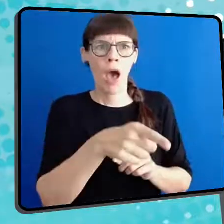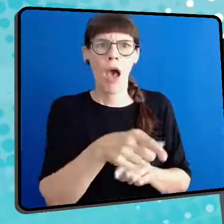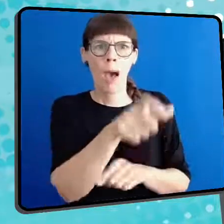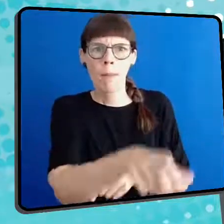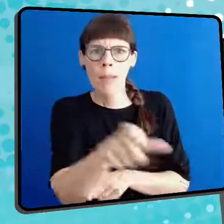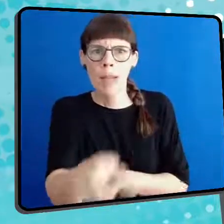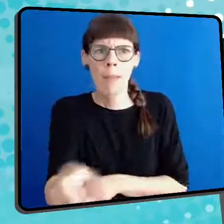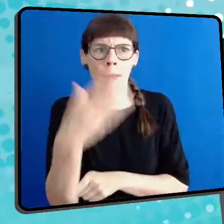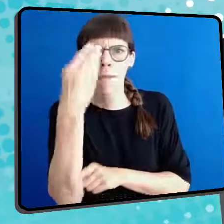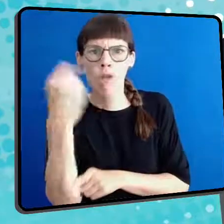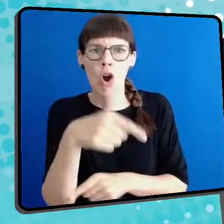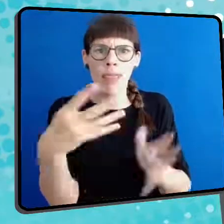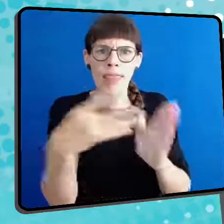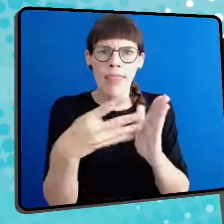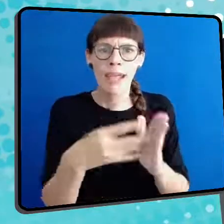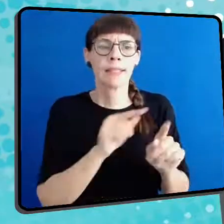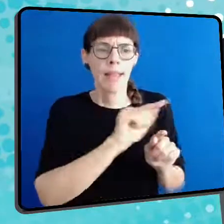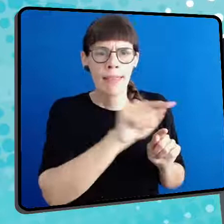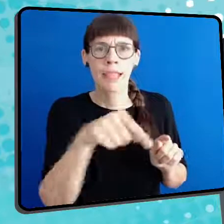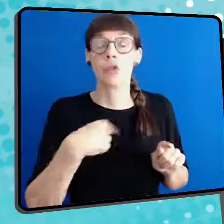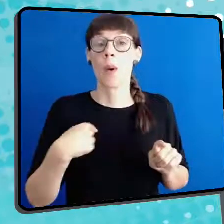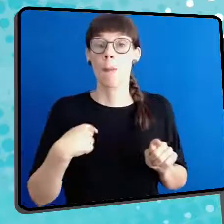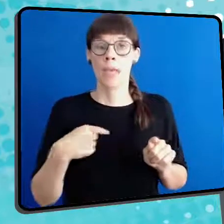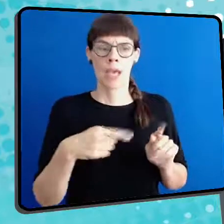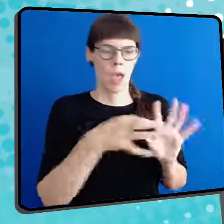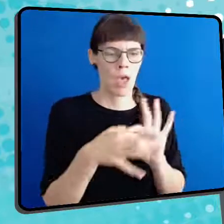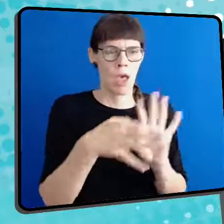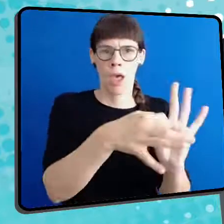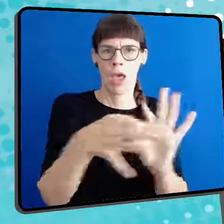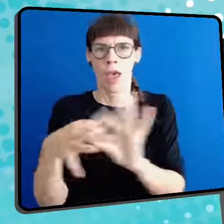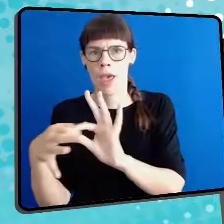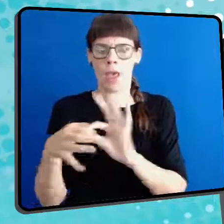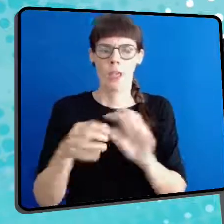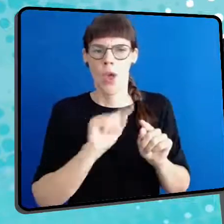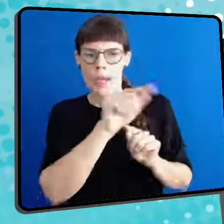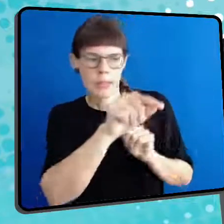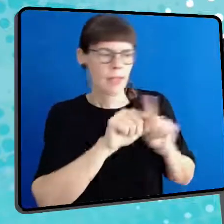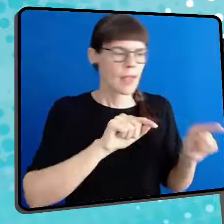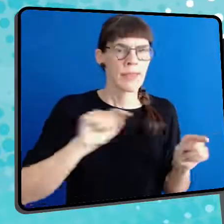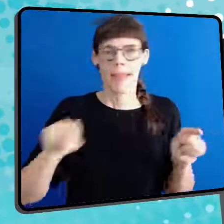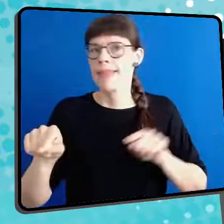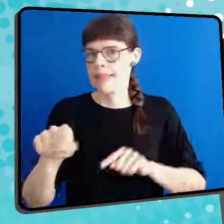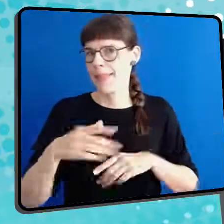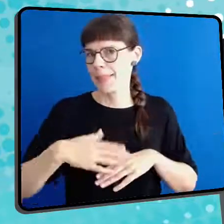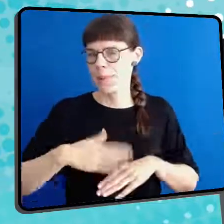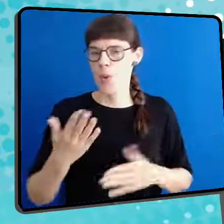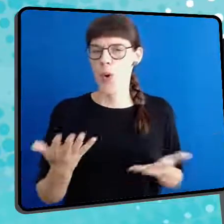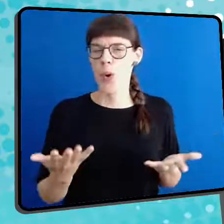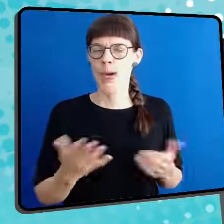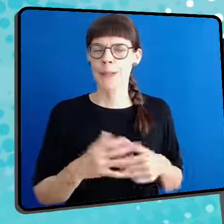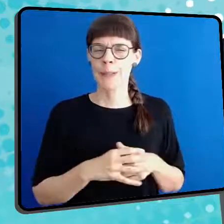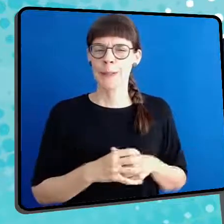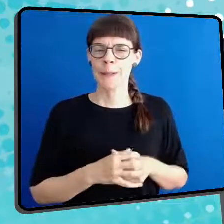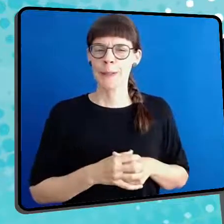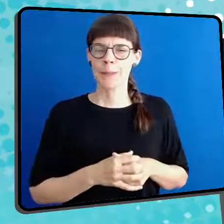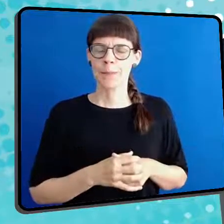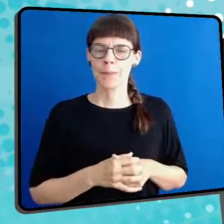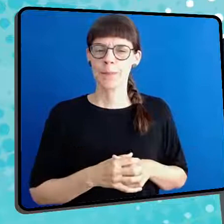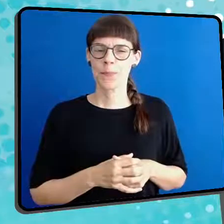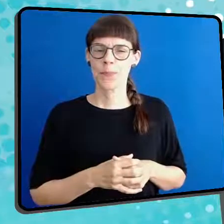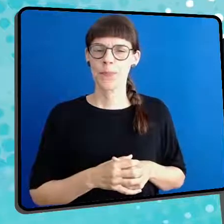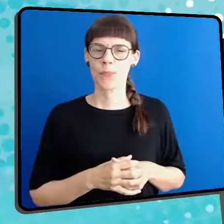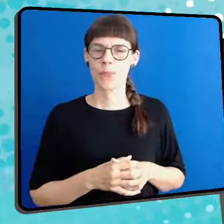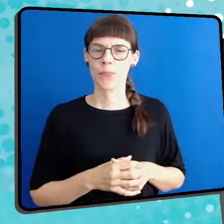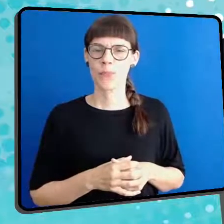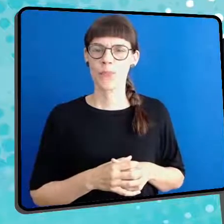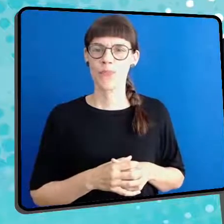test, and then you go back with, hey, that wasn't maybe the best idea. Maybe we should go back, and in a way. That's